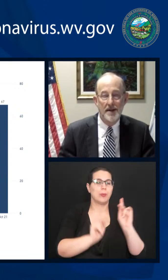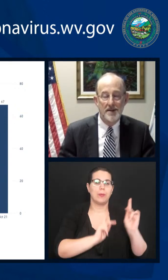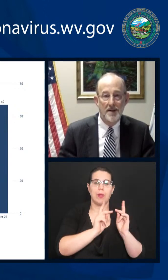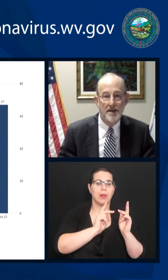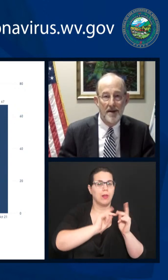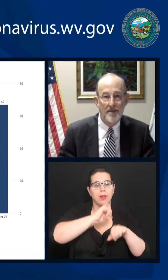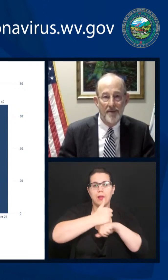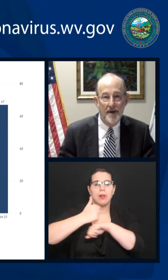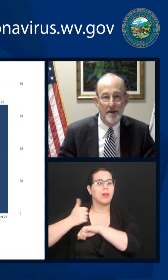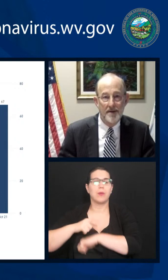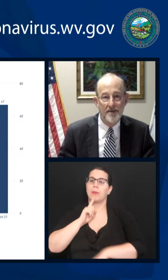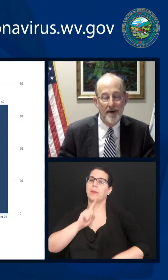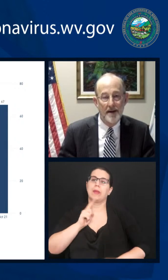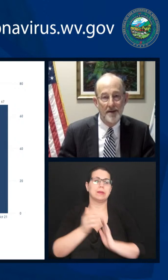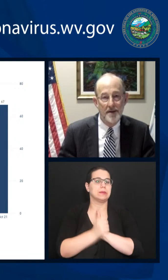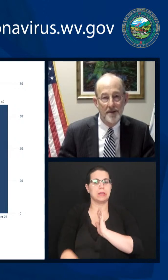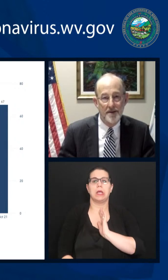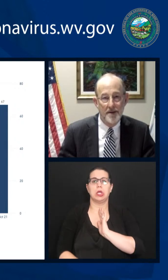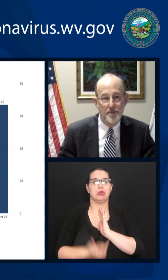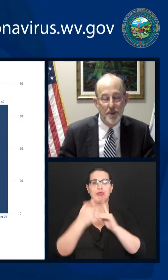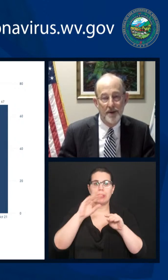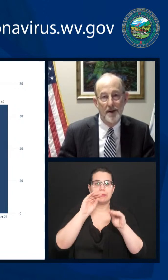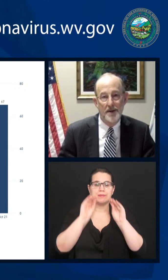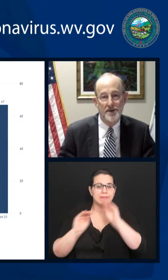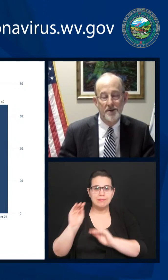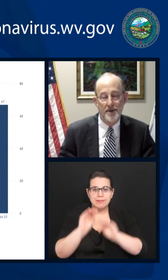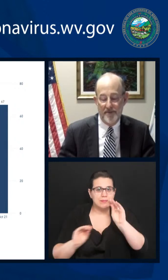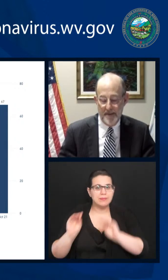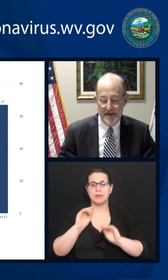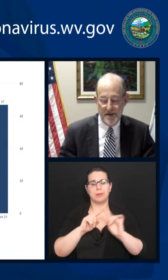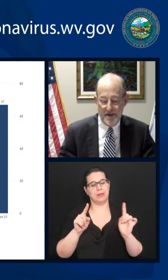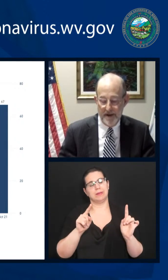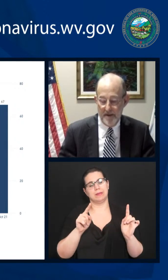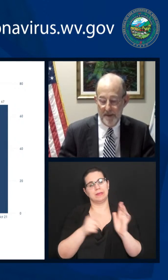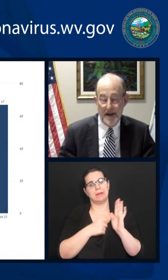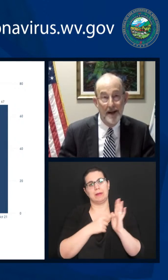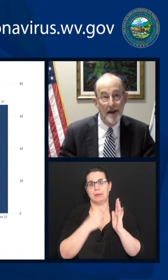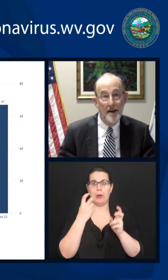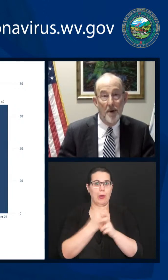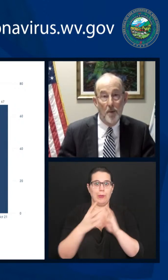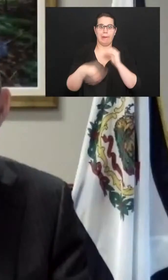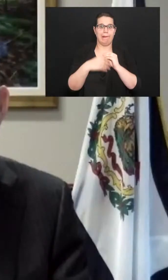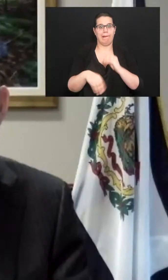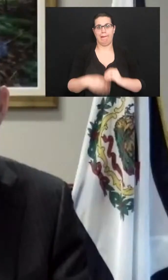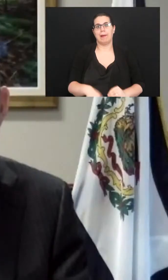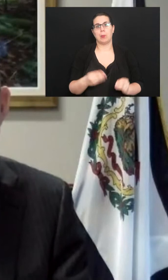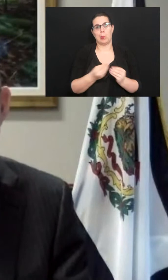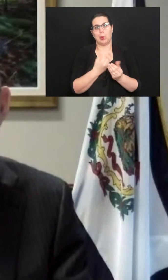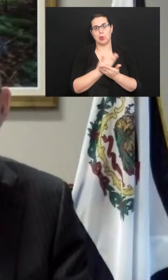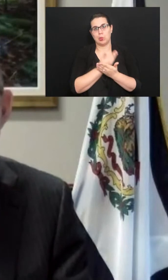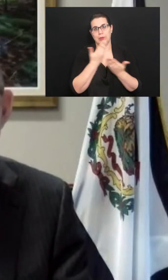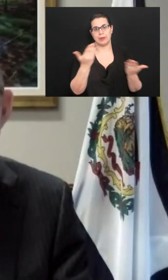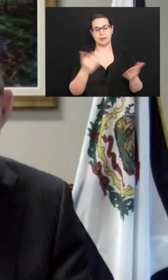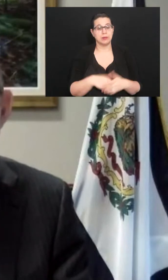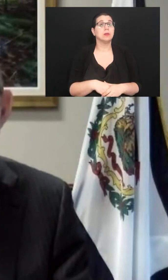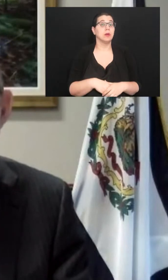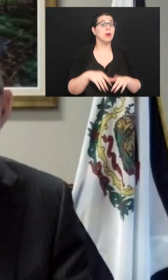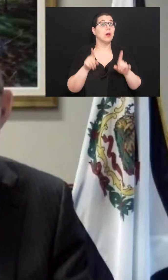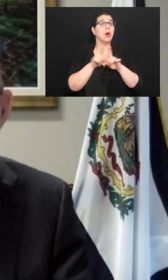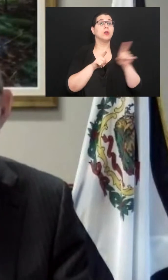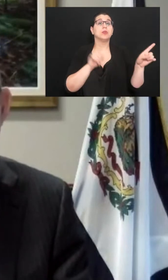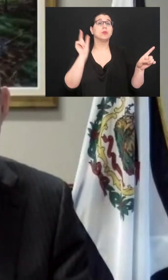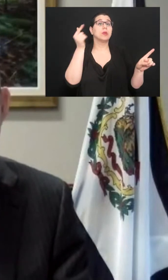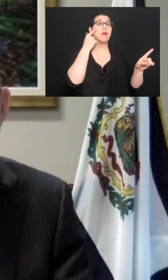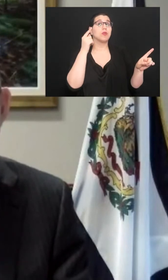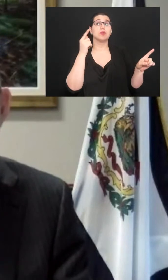Real estate gets a little tough to find to put additional information on here, but we're also adding, the governor mentioned